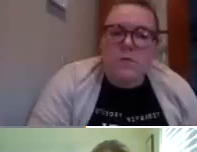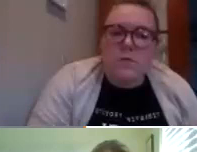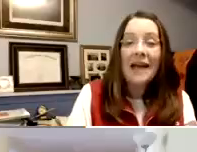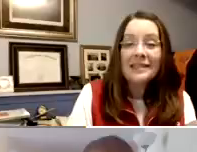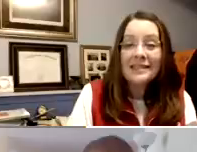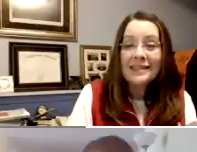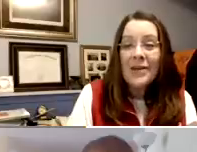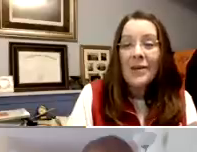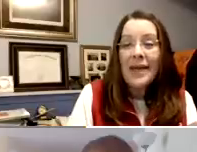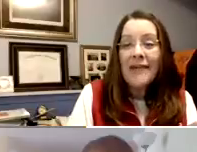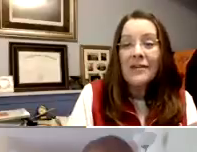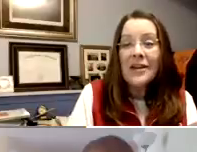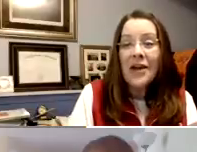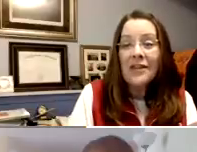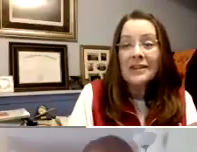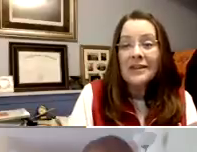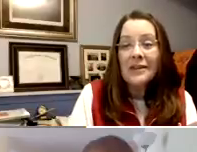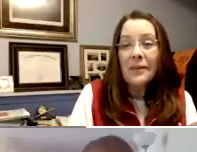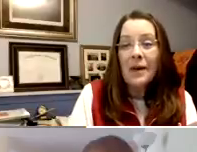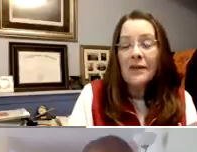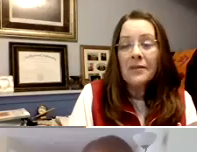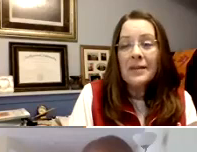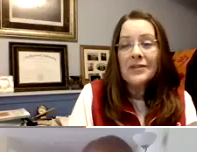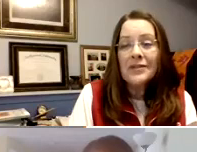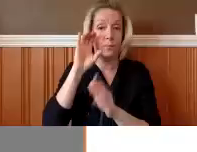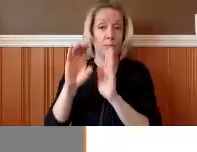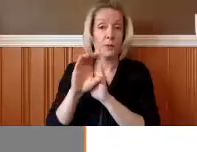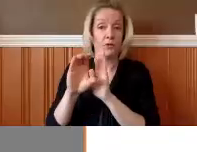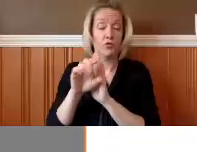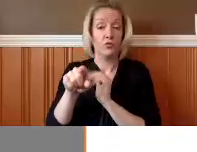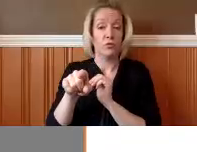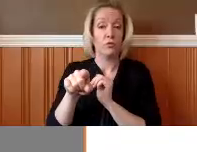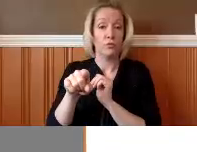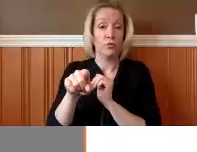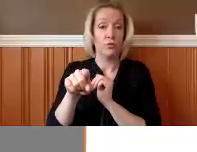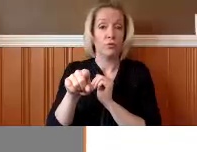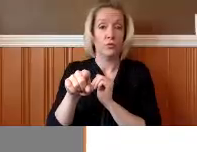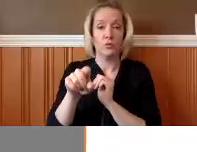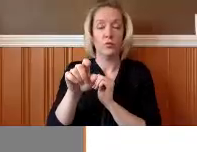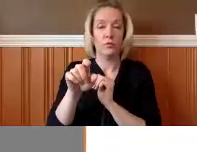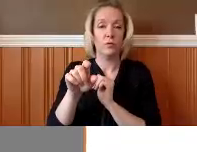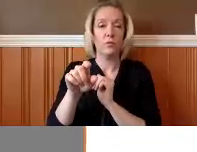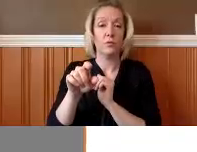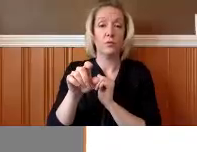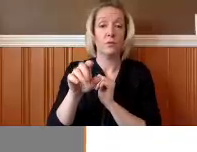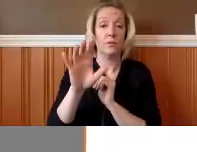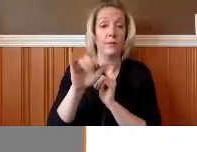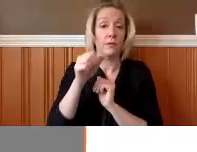as much as what we have over here for my student who is doing some O&M here.